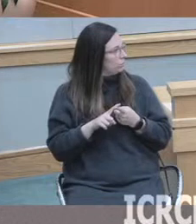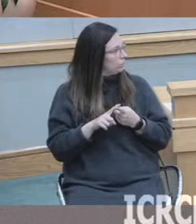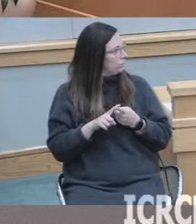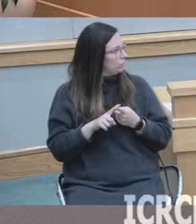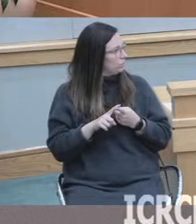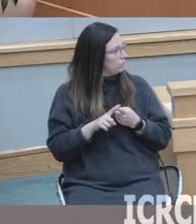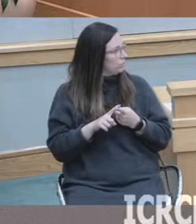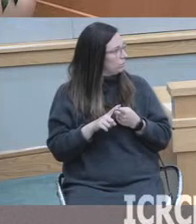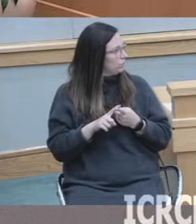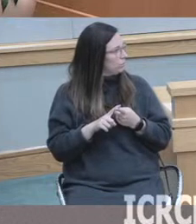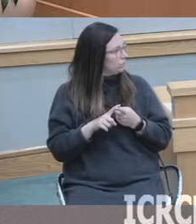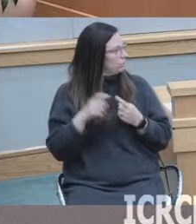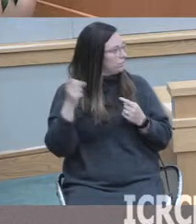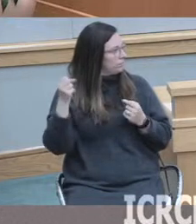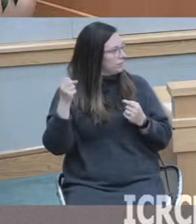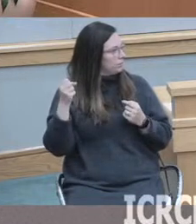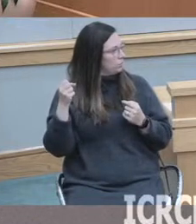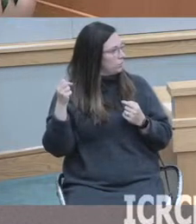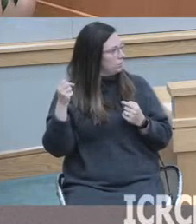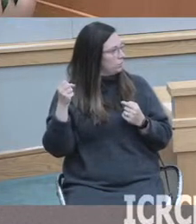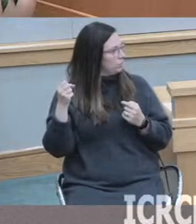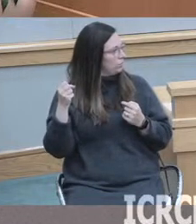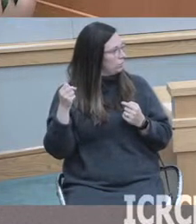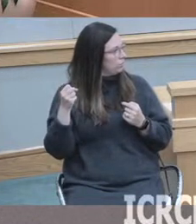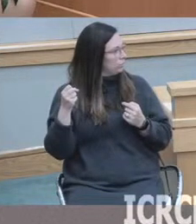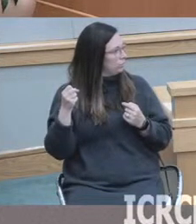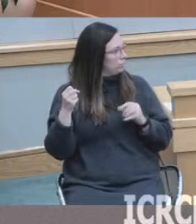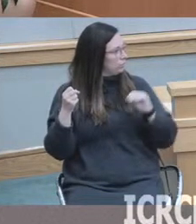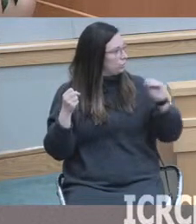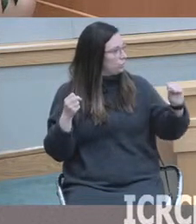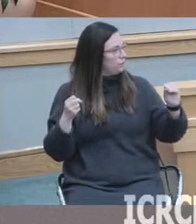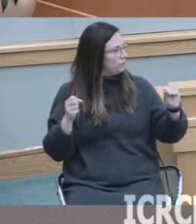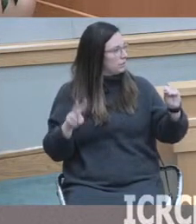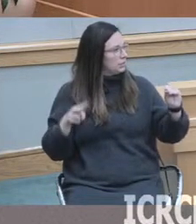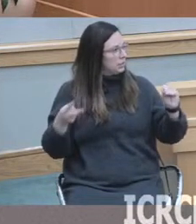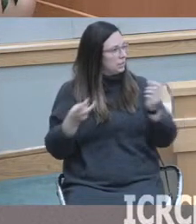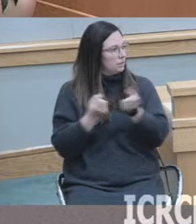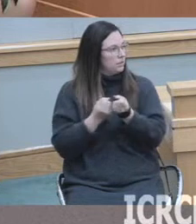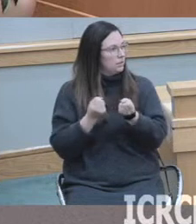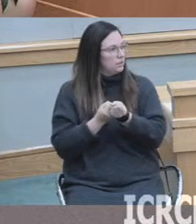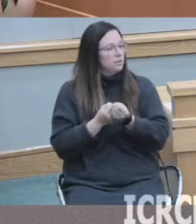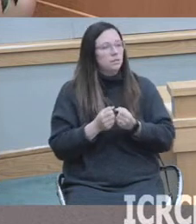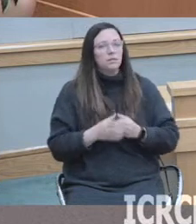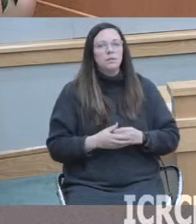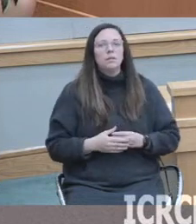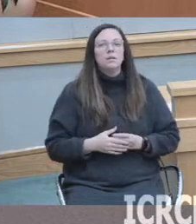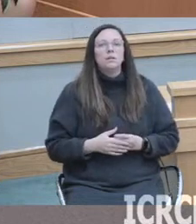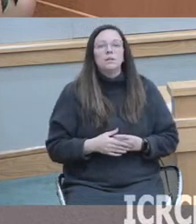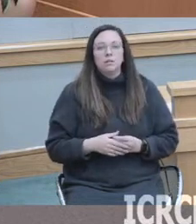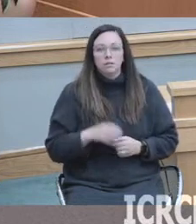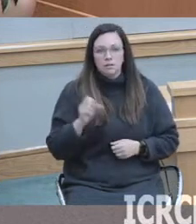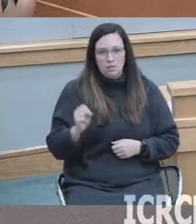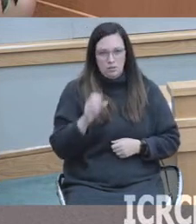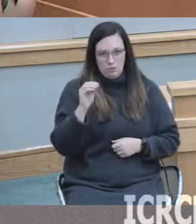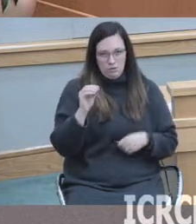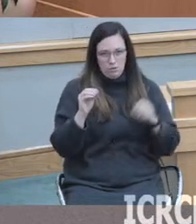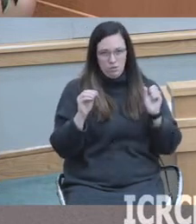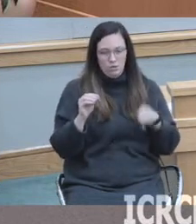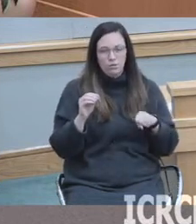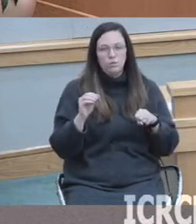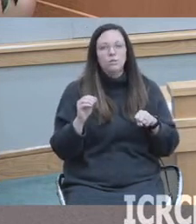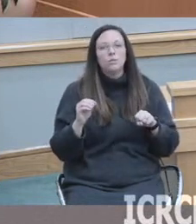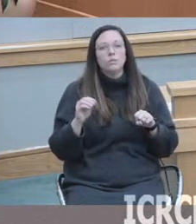lay it on the table, I guess? Suspend it. So moved. Second. Mr. Sextro.